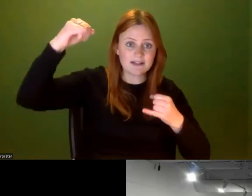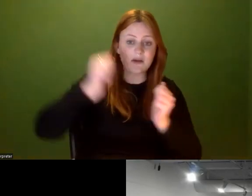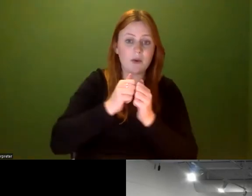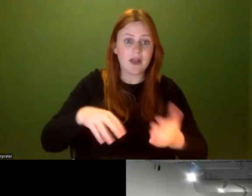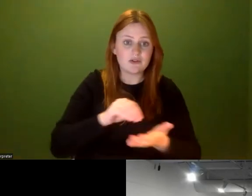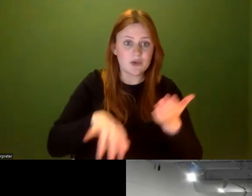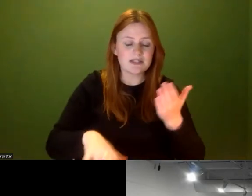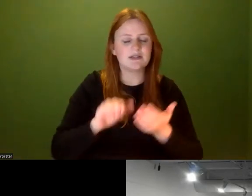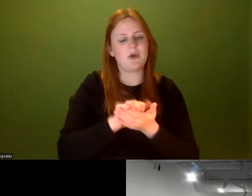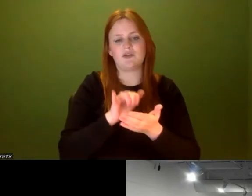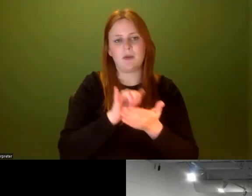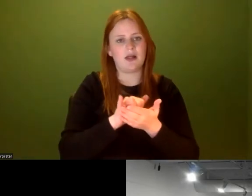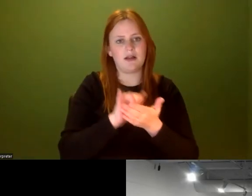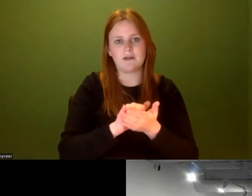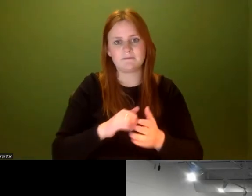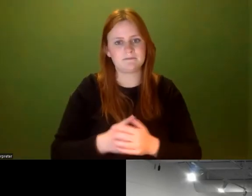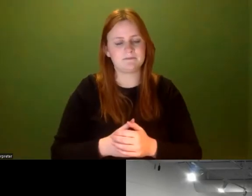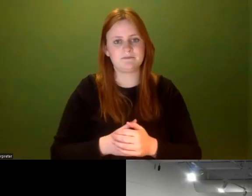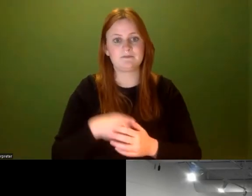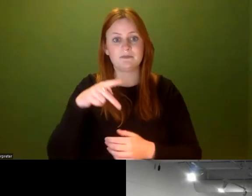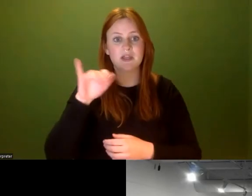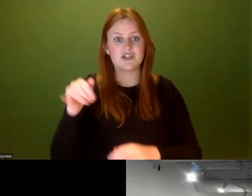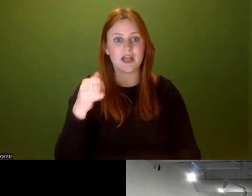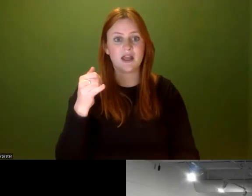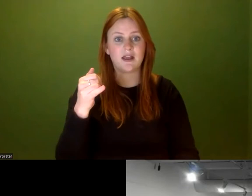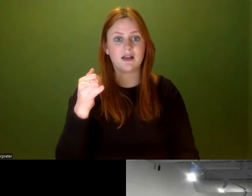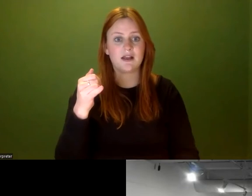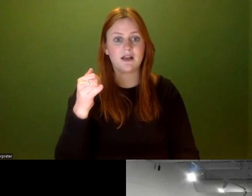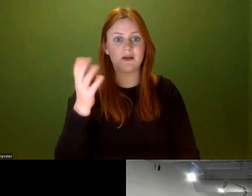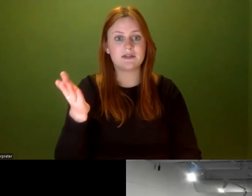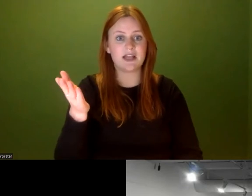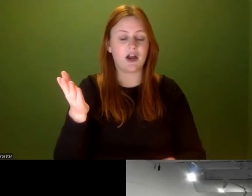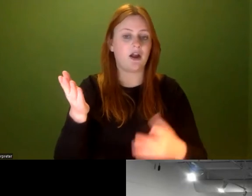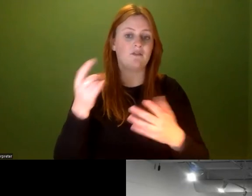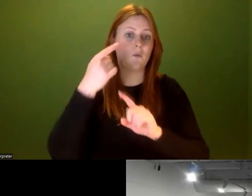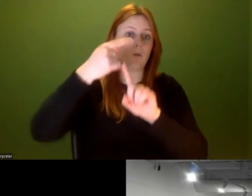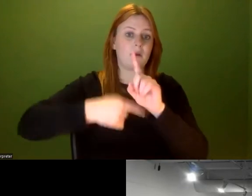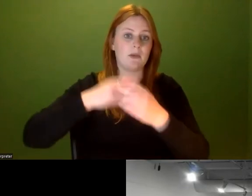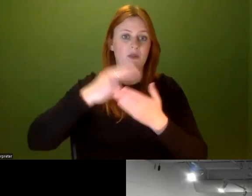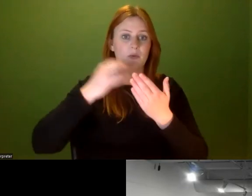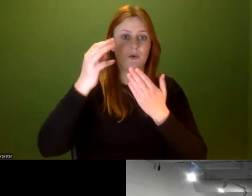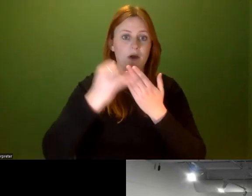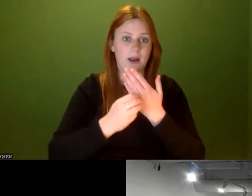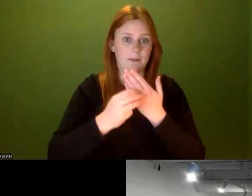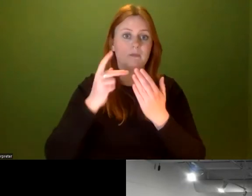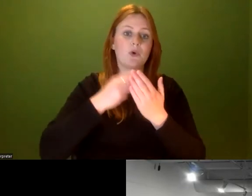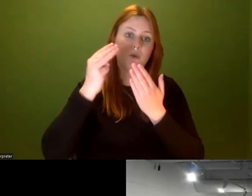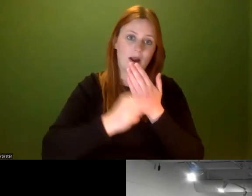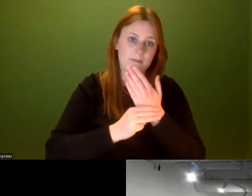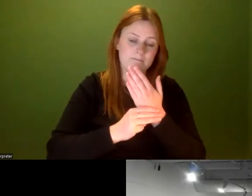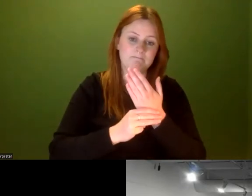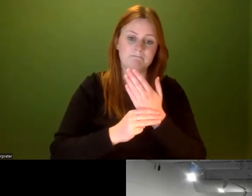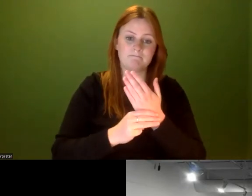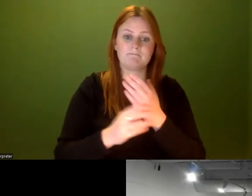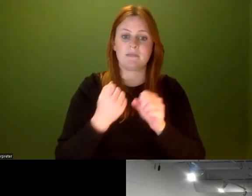students' assistance. PJ was there. It was a 1-month program last summer. And